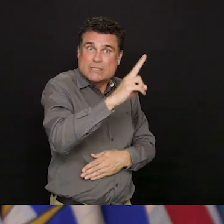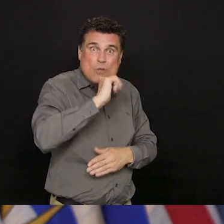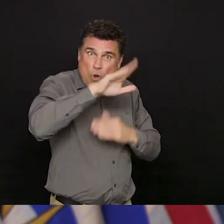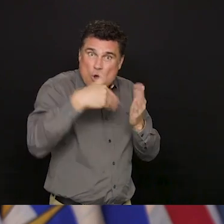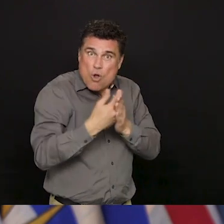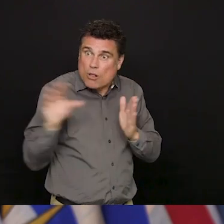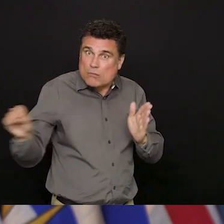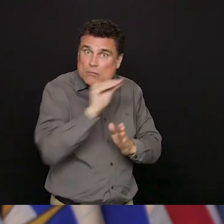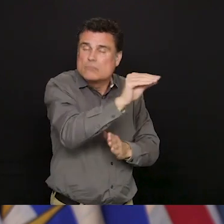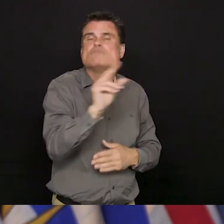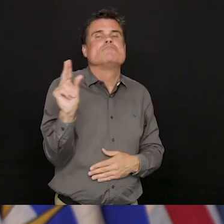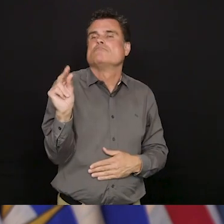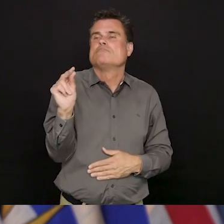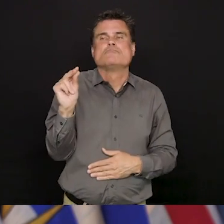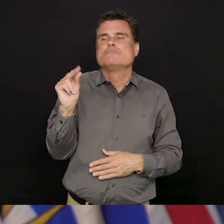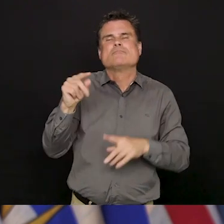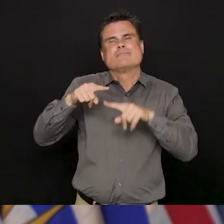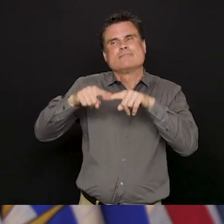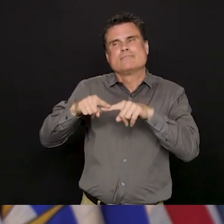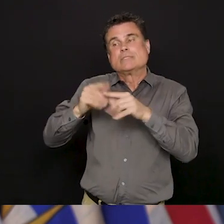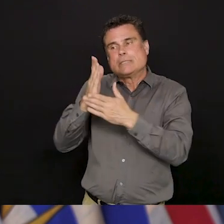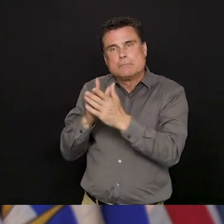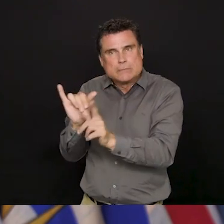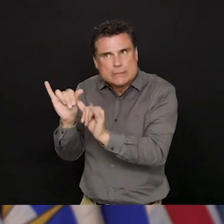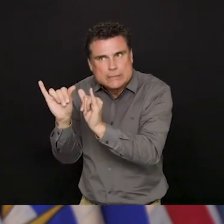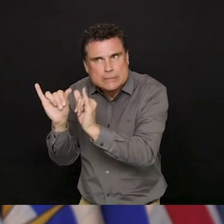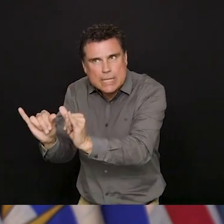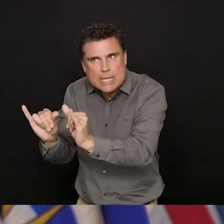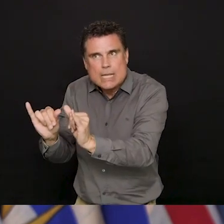Next question is from David Mulco, CTV.